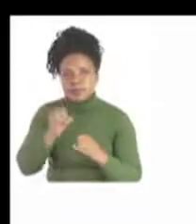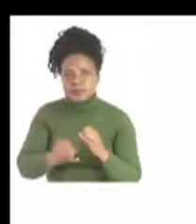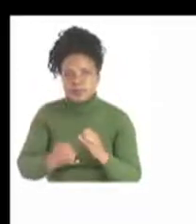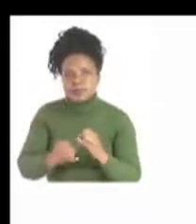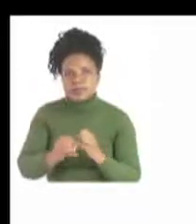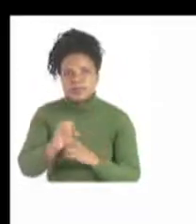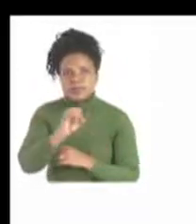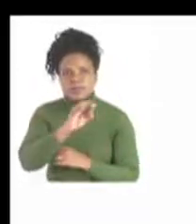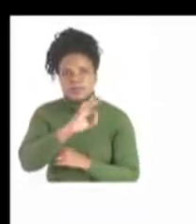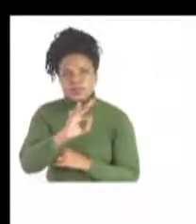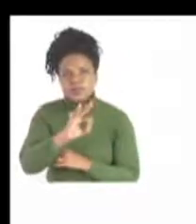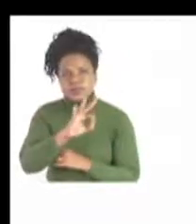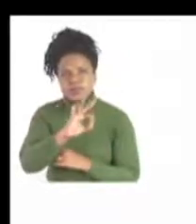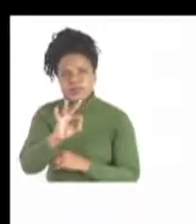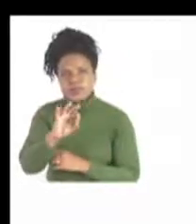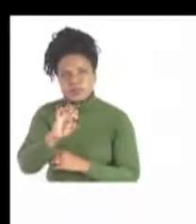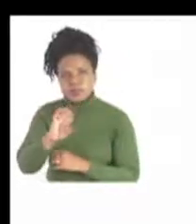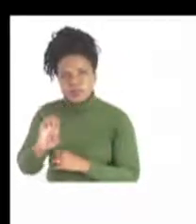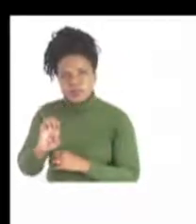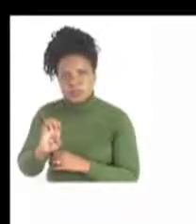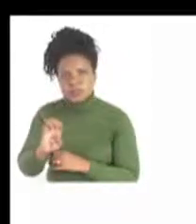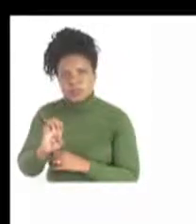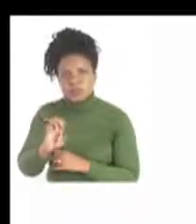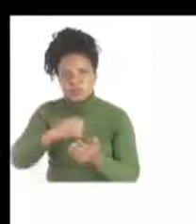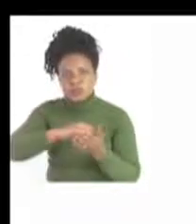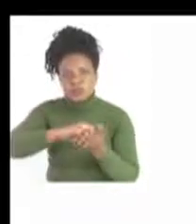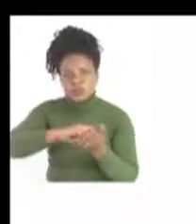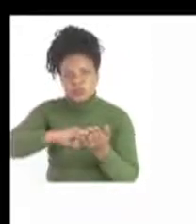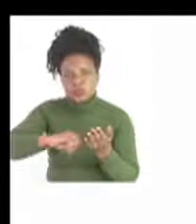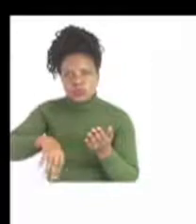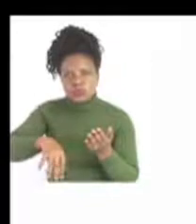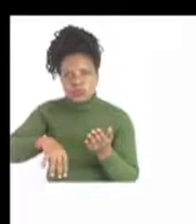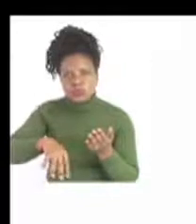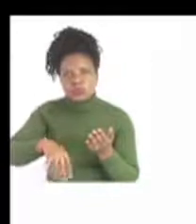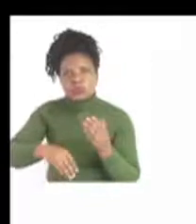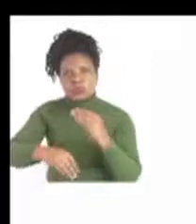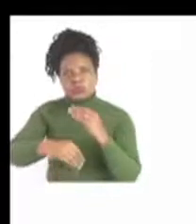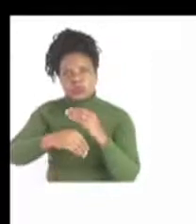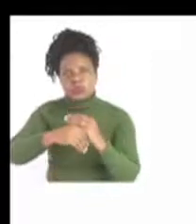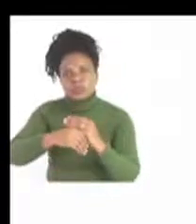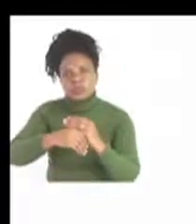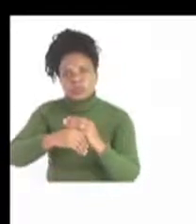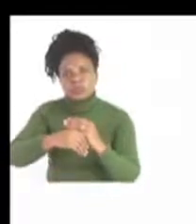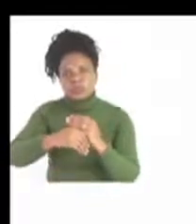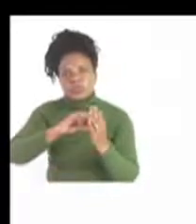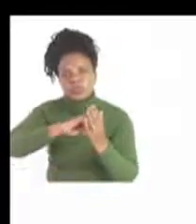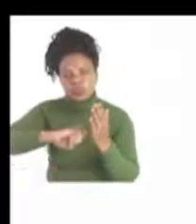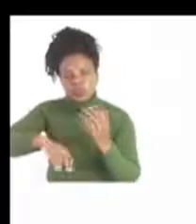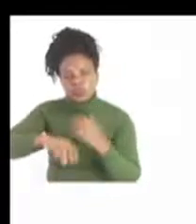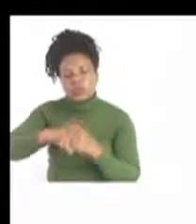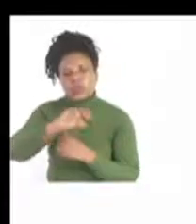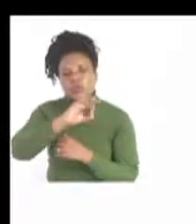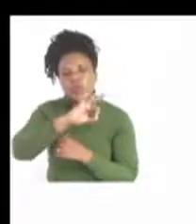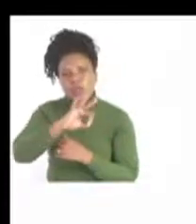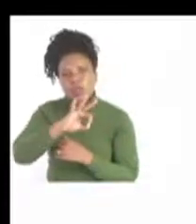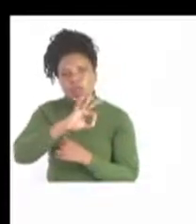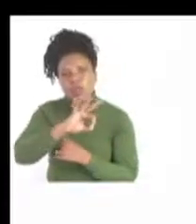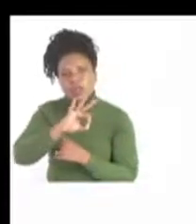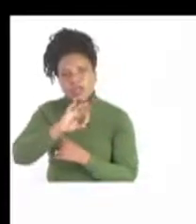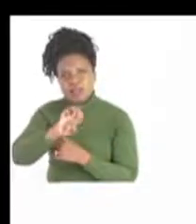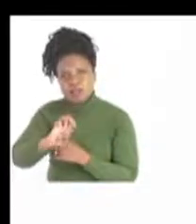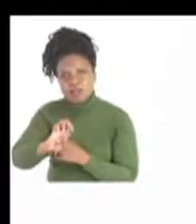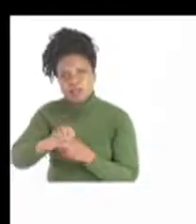VES. Calf becomes calves. Half, halves.